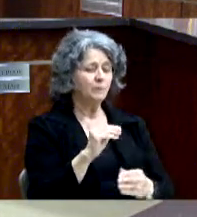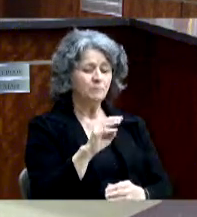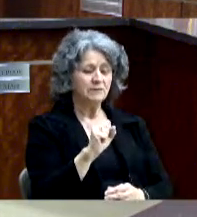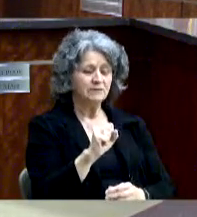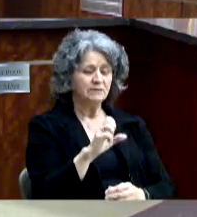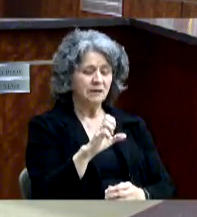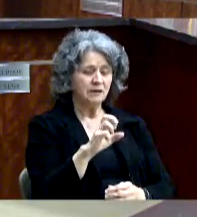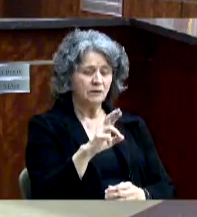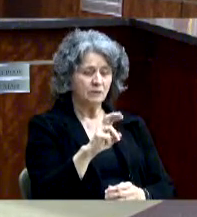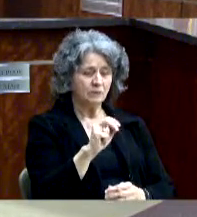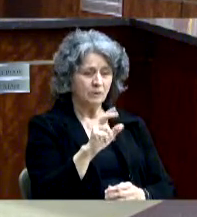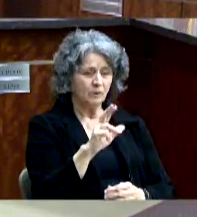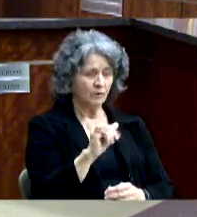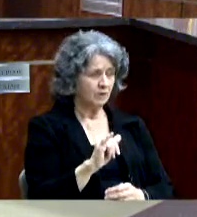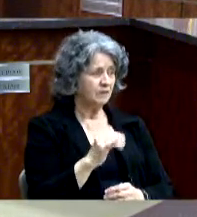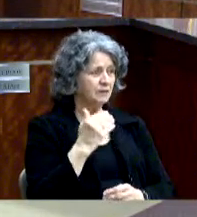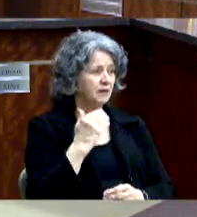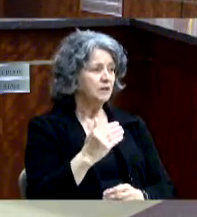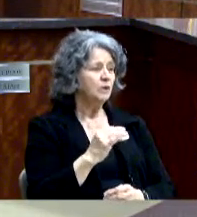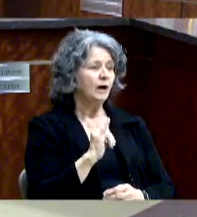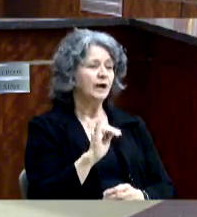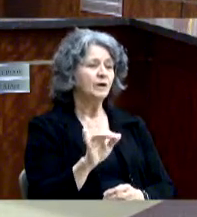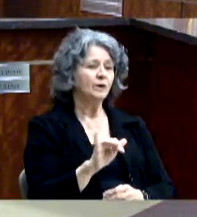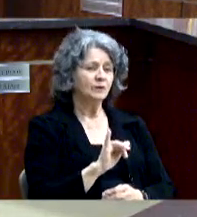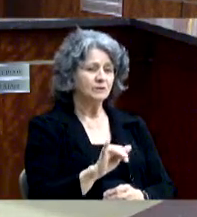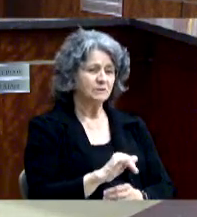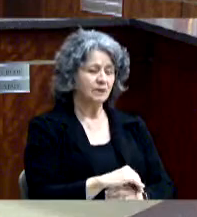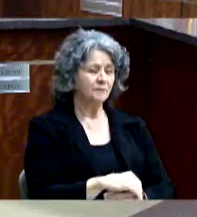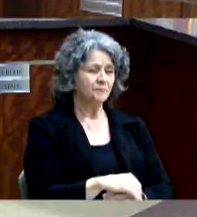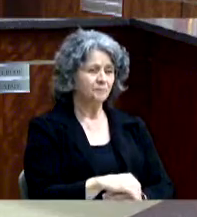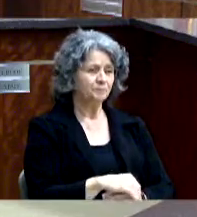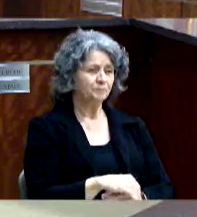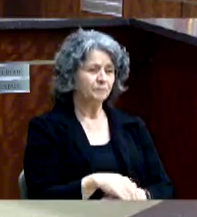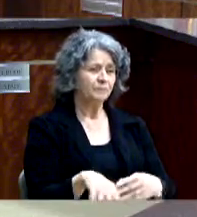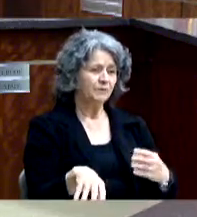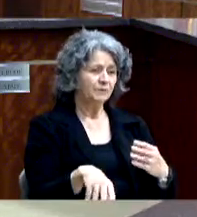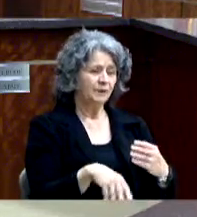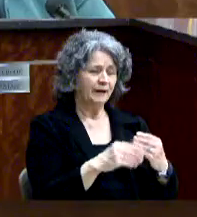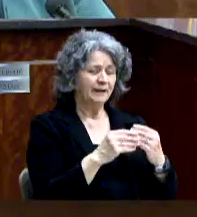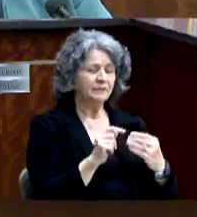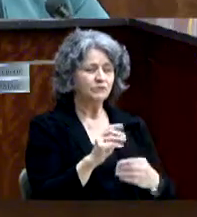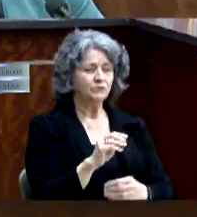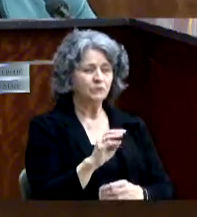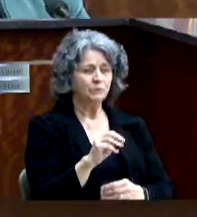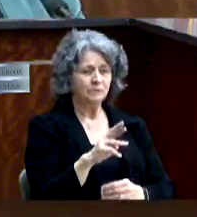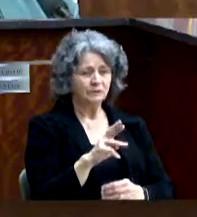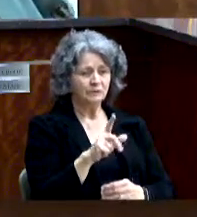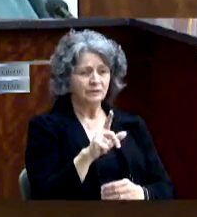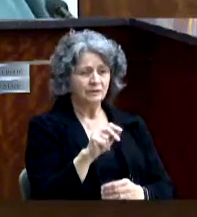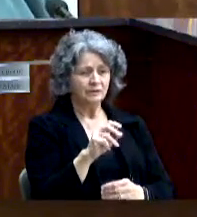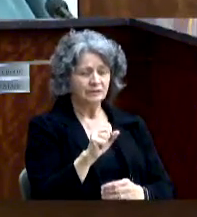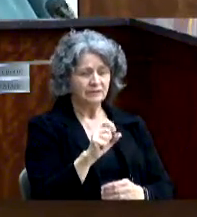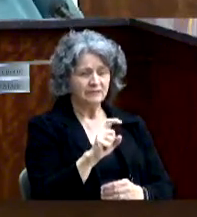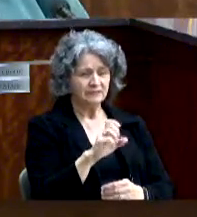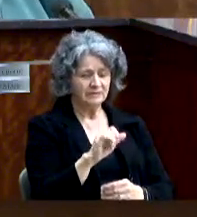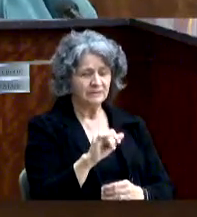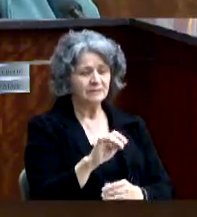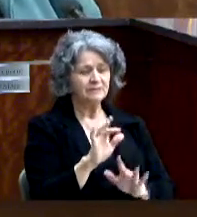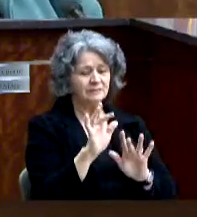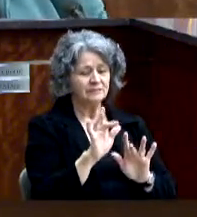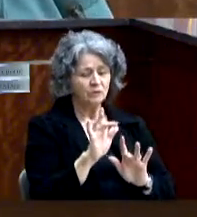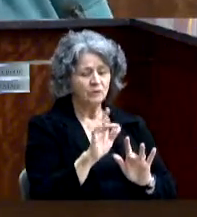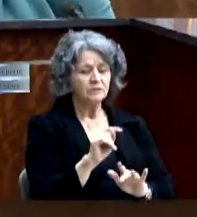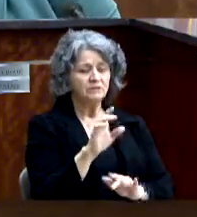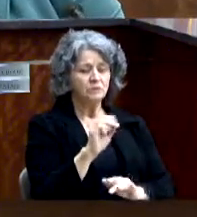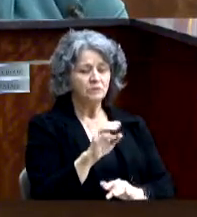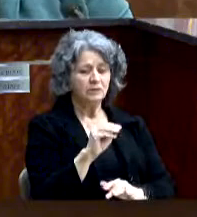Thank you, Mr. President. I also echo Mr. Les's condolences to the McSeany family.